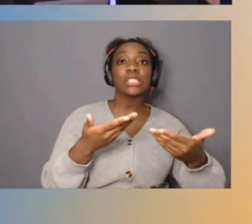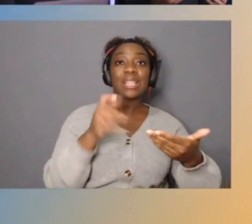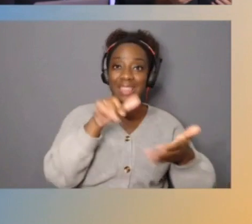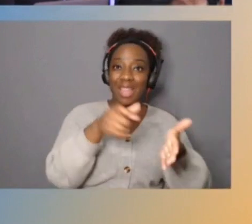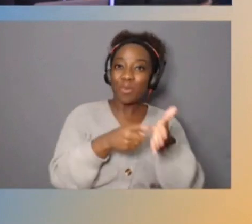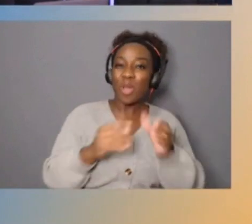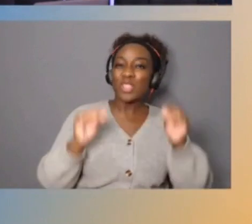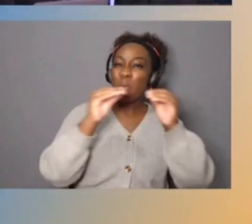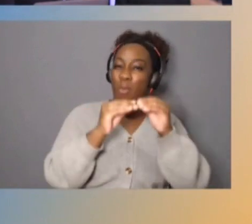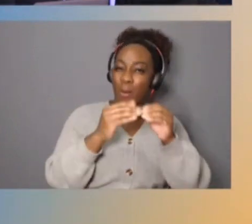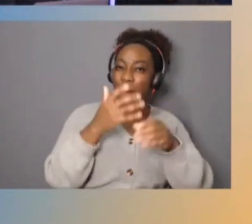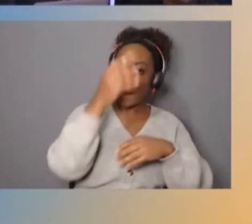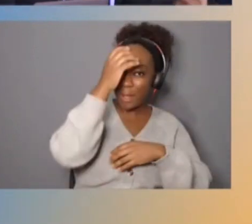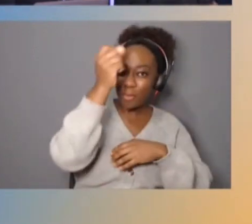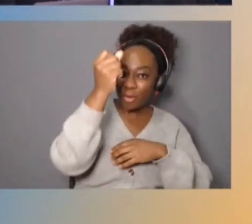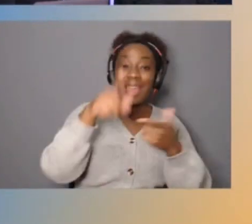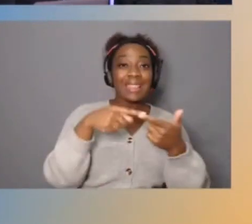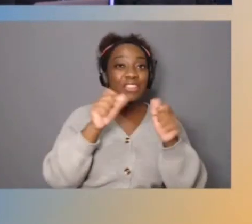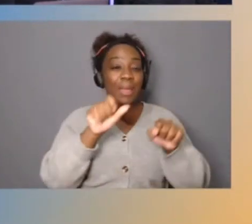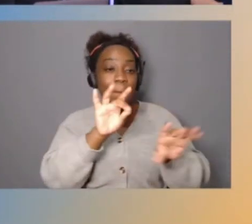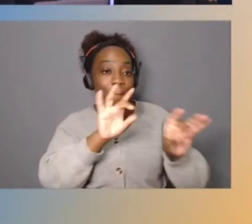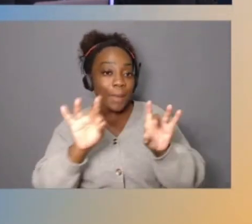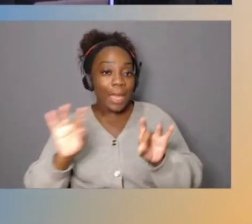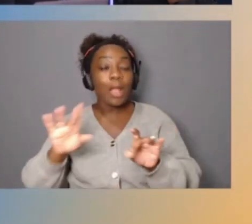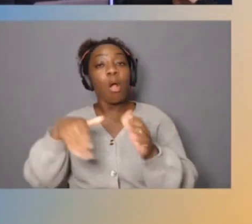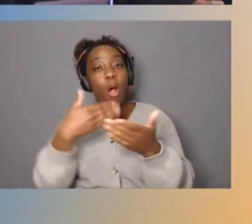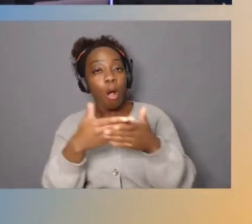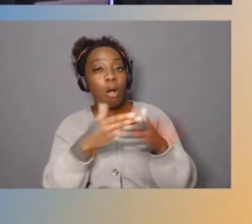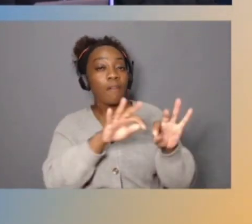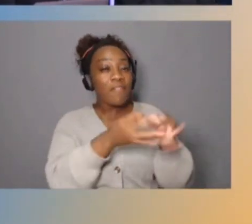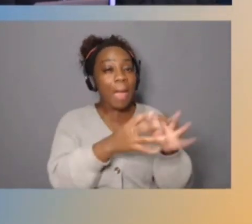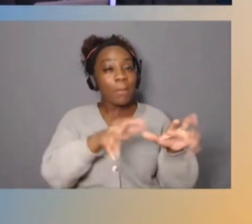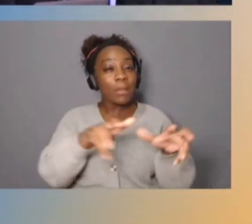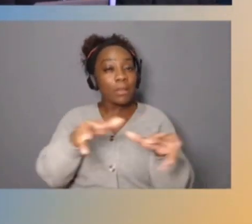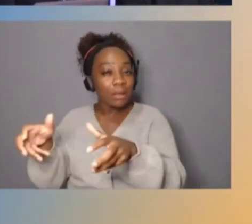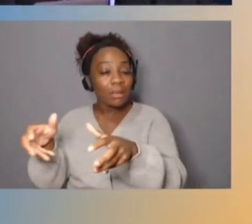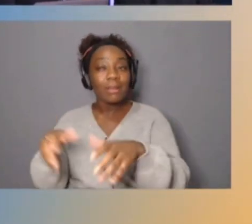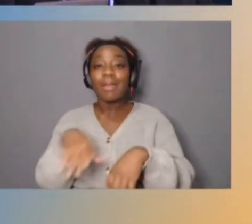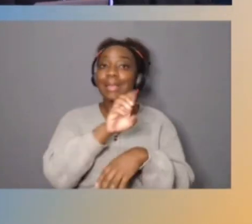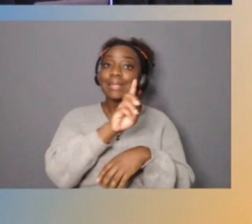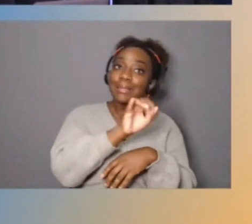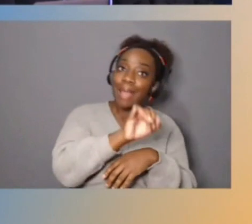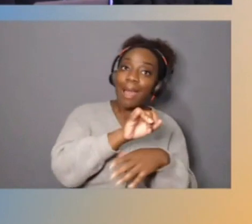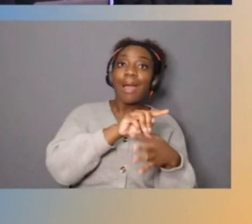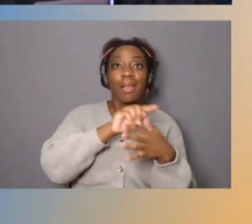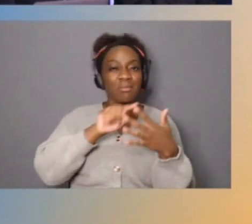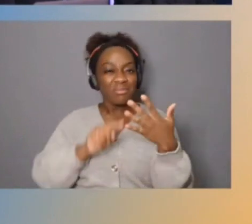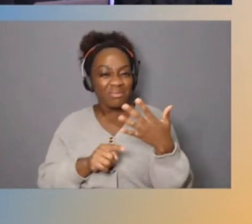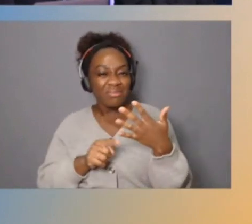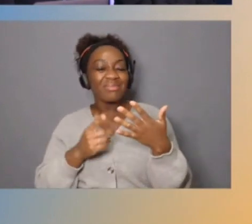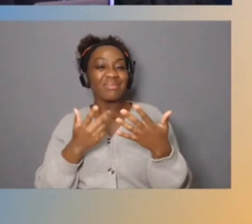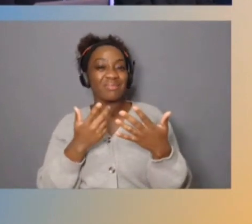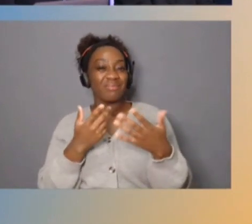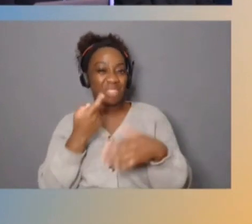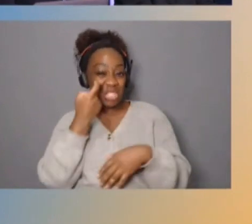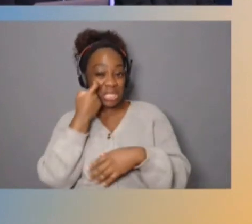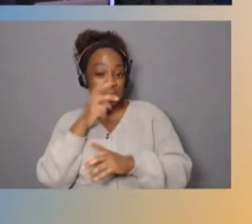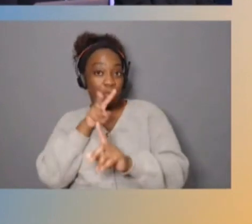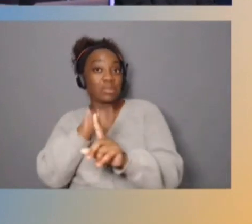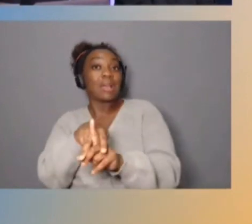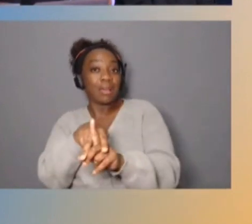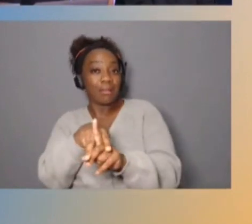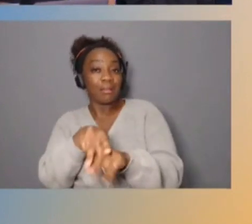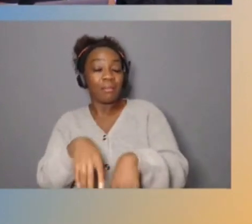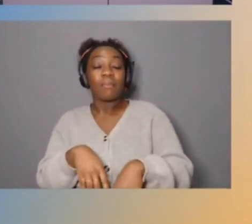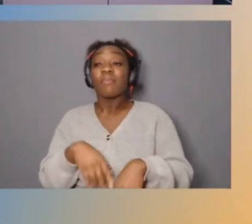to pick other families, like again, the R6Is, for example, or X2I EZN that has shined recently. Yeah, I think this is also a